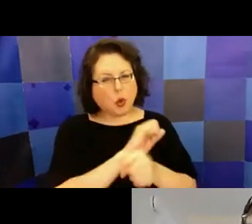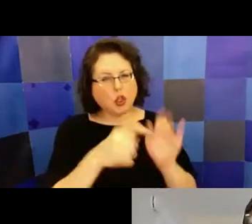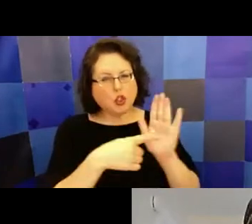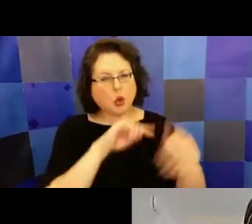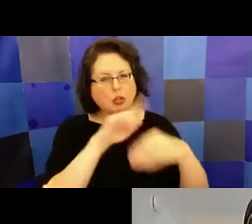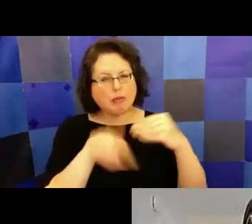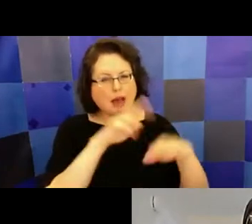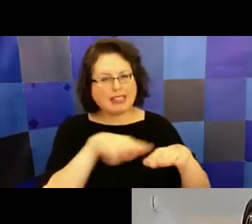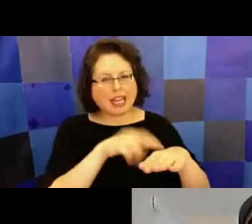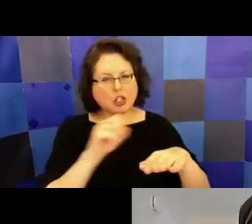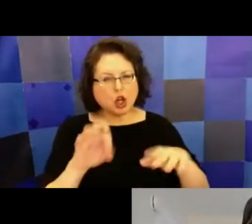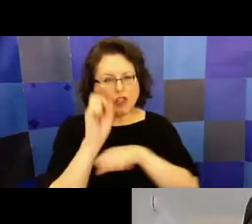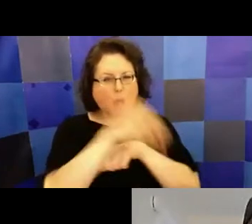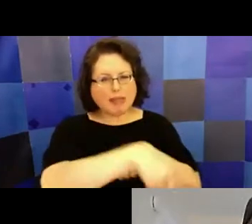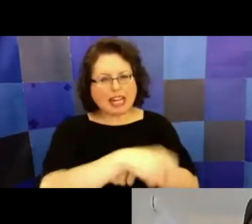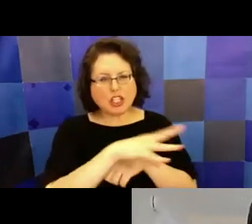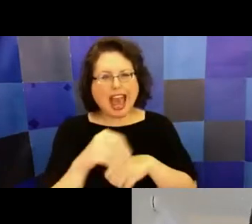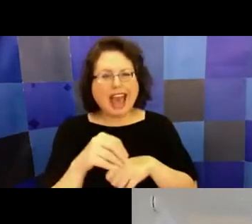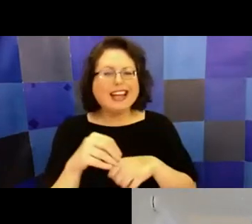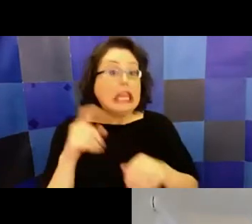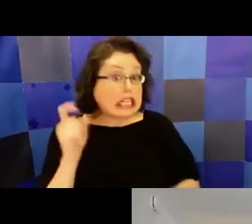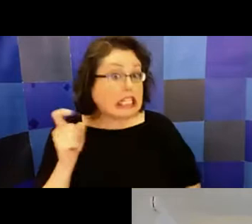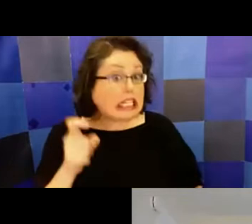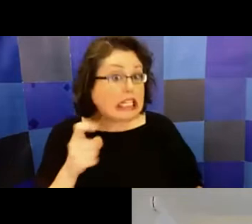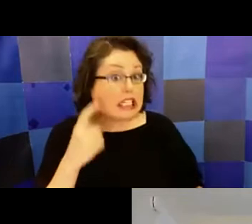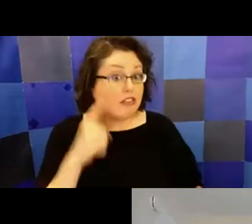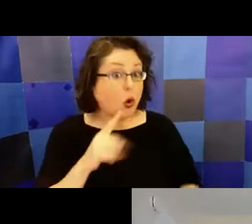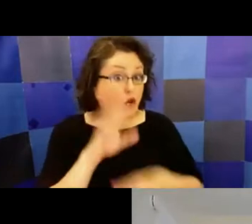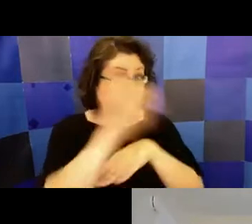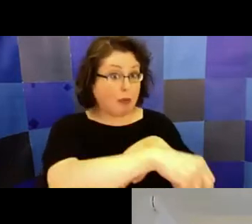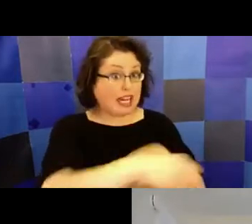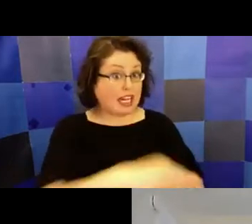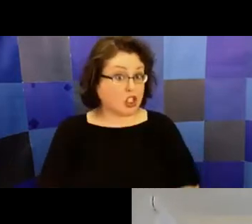more specifically, the need for domination?